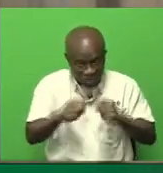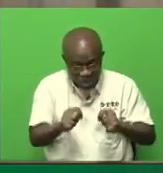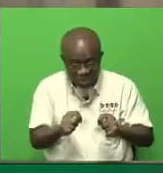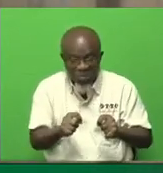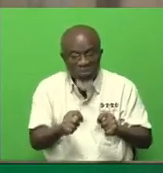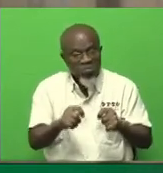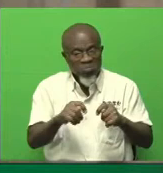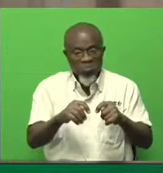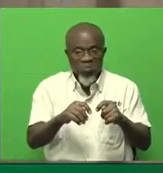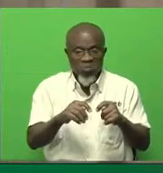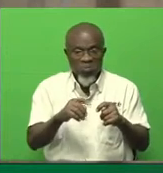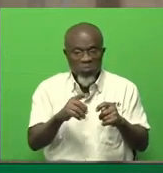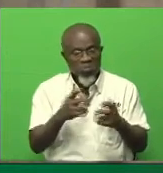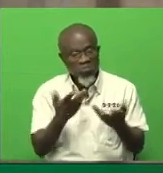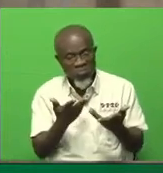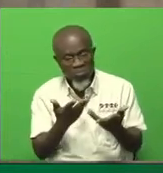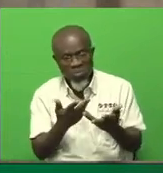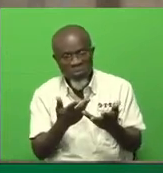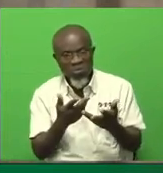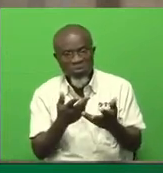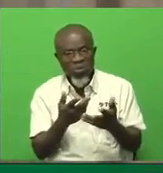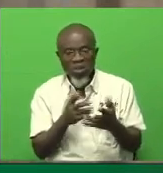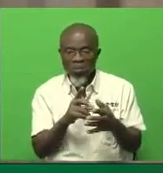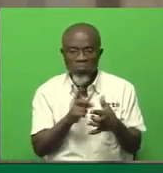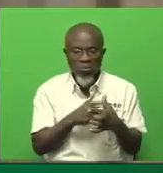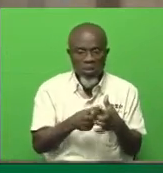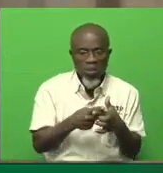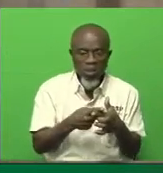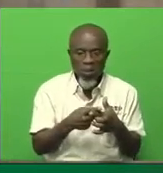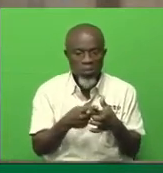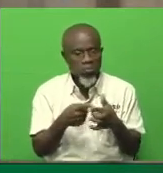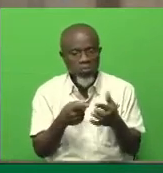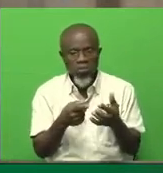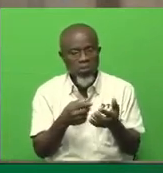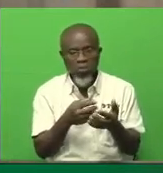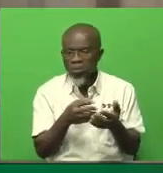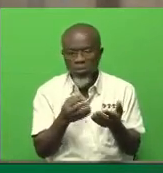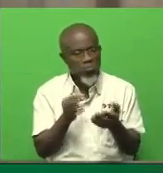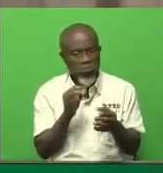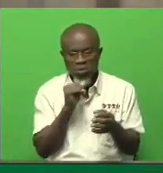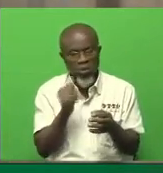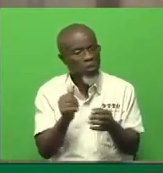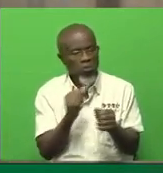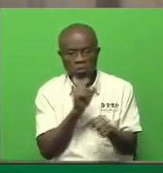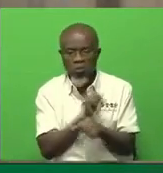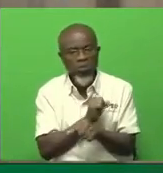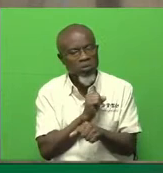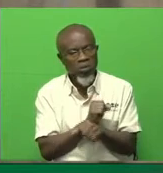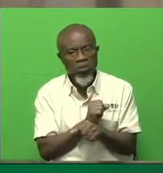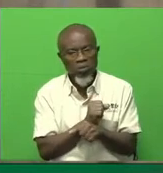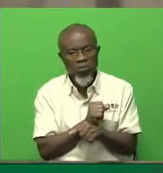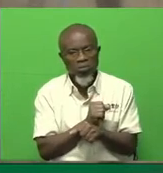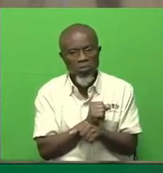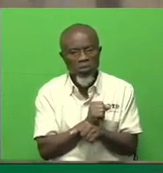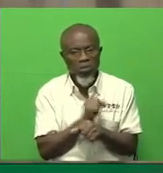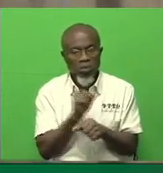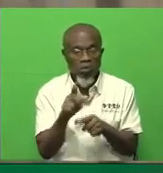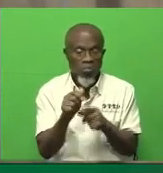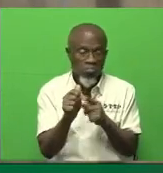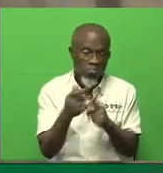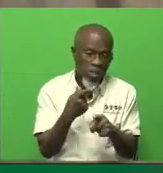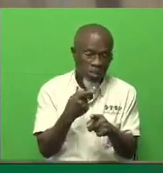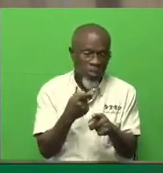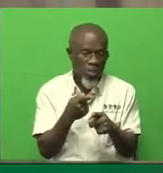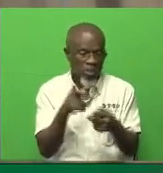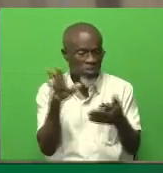programs pat yourself on your back again good job everybody high fives all around we're doing a good job then you go back to the ministry yourself